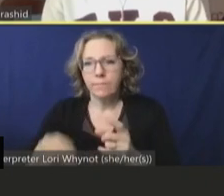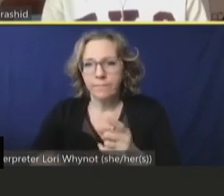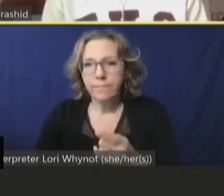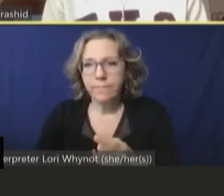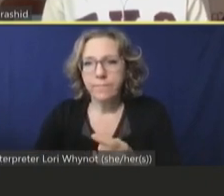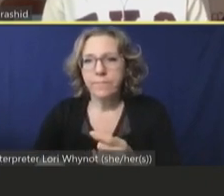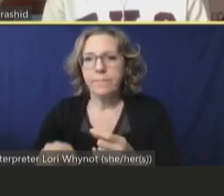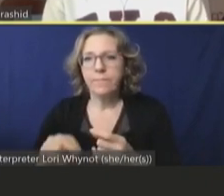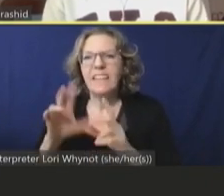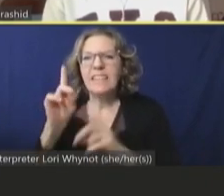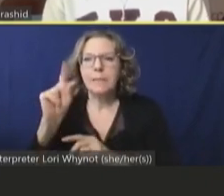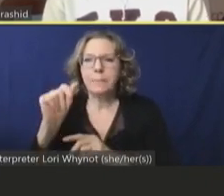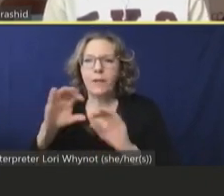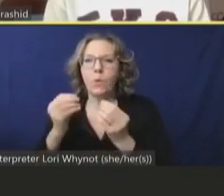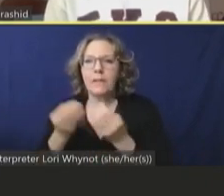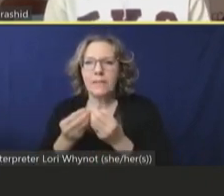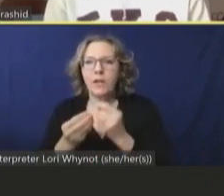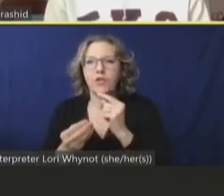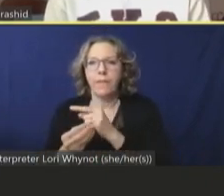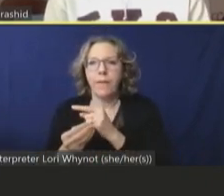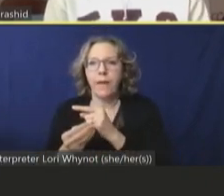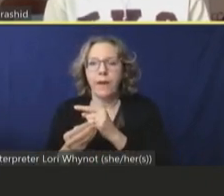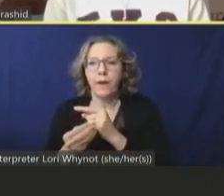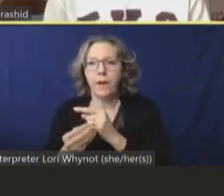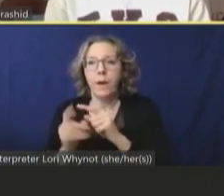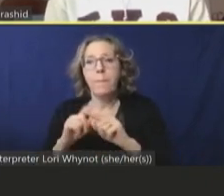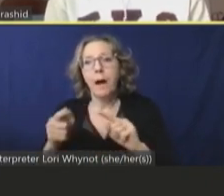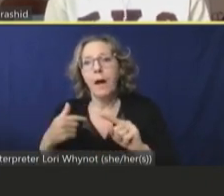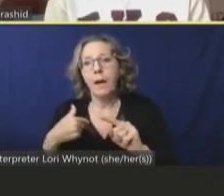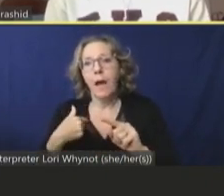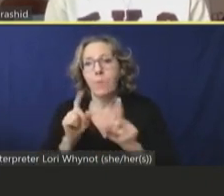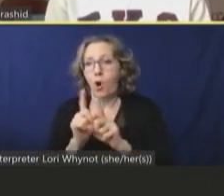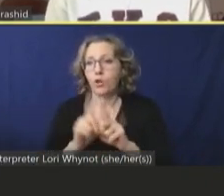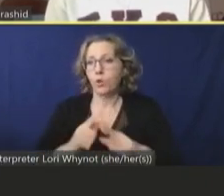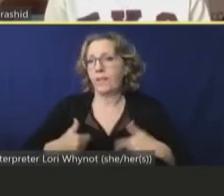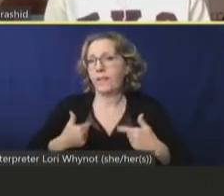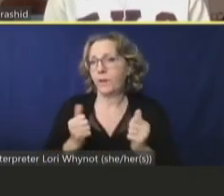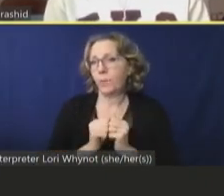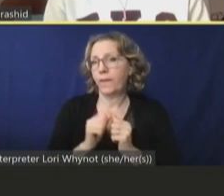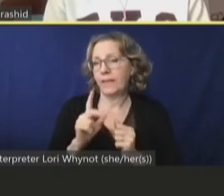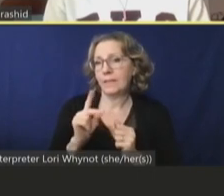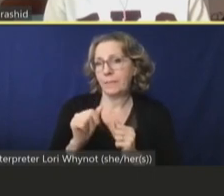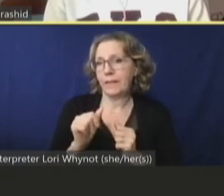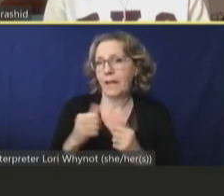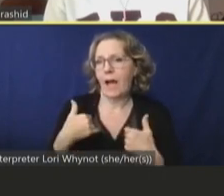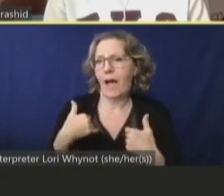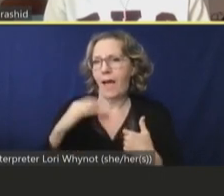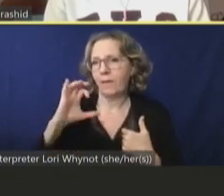with Disability. But I'm a person living with a disability called cerebral palsy.